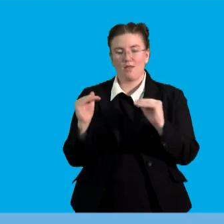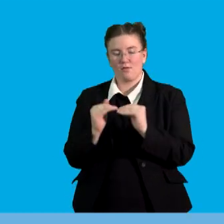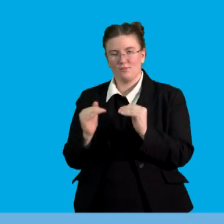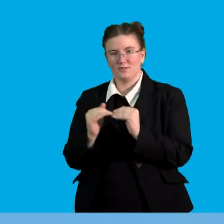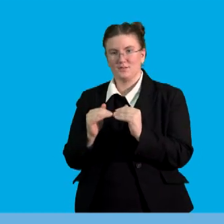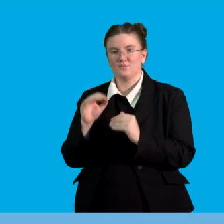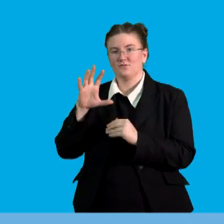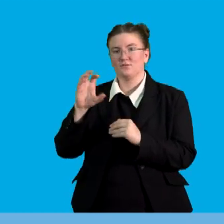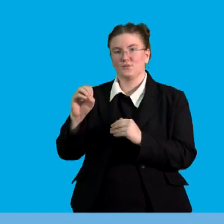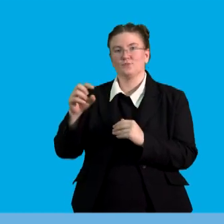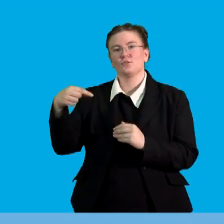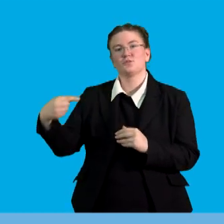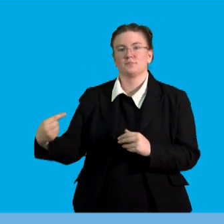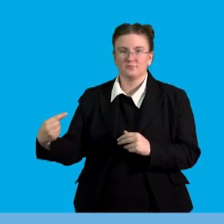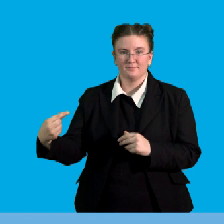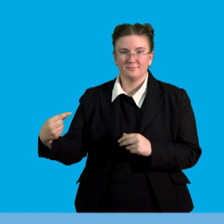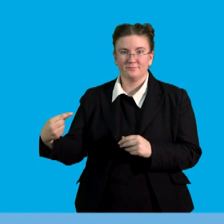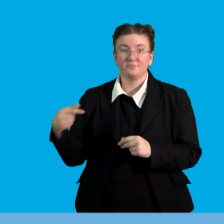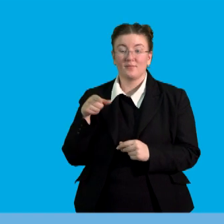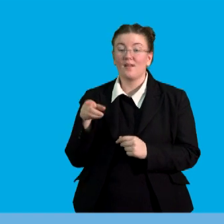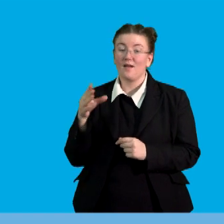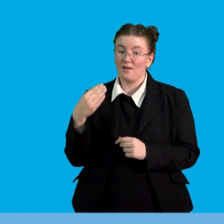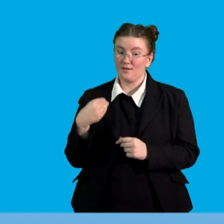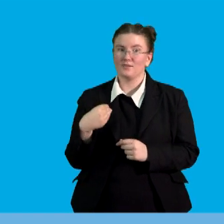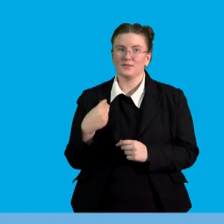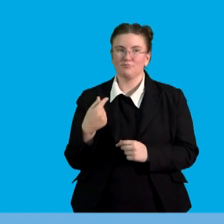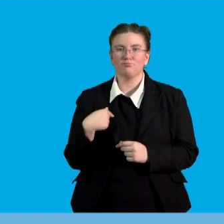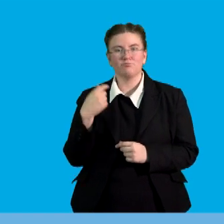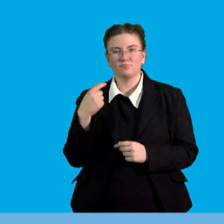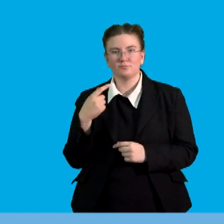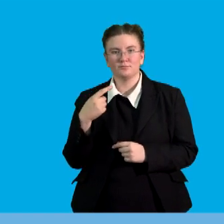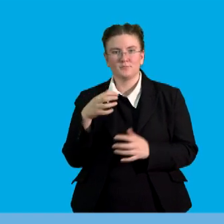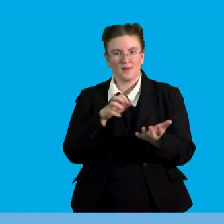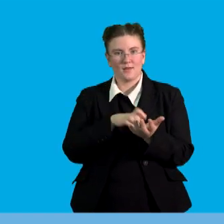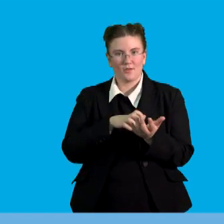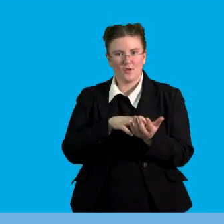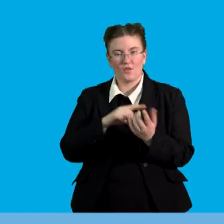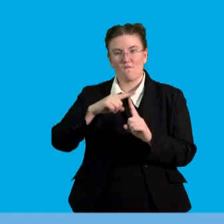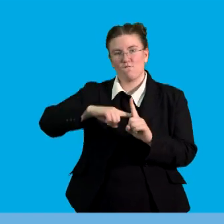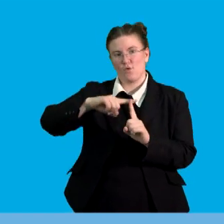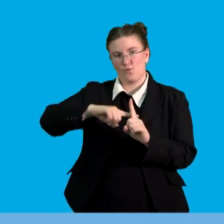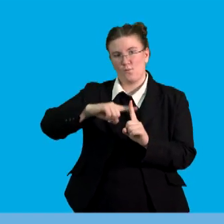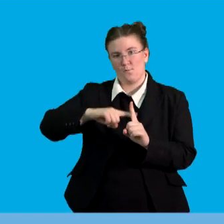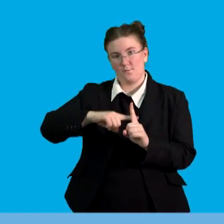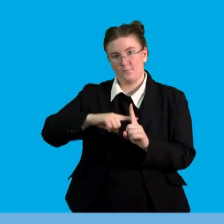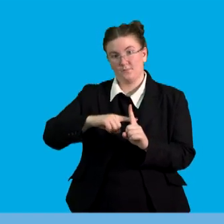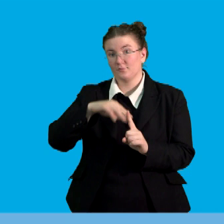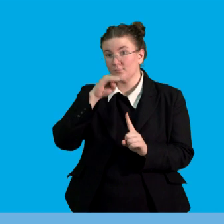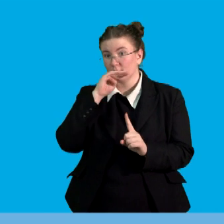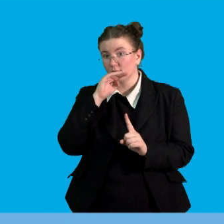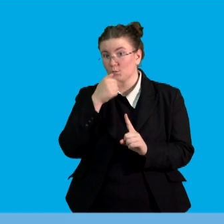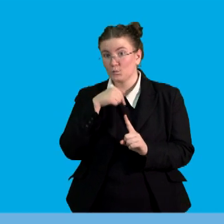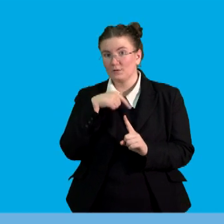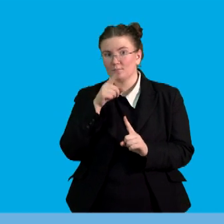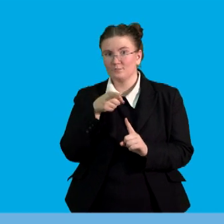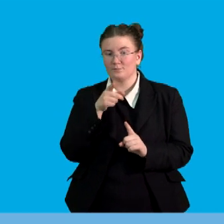to 50 grams. They are asking us to determine its volume. So remember the equation that we